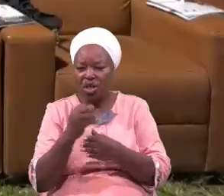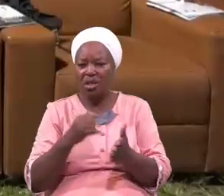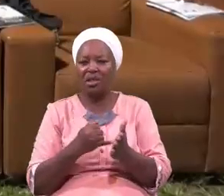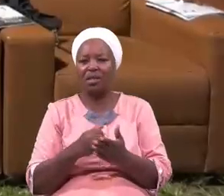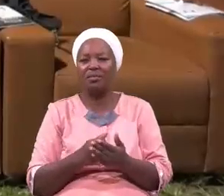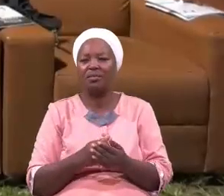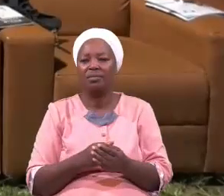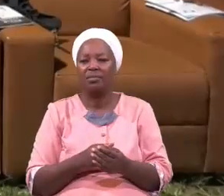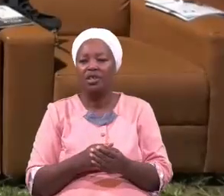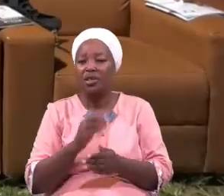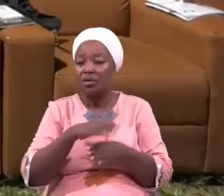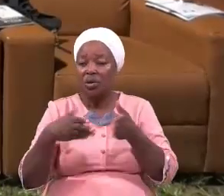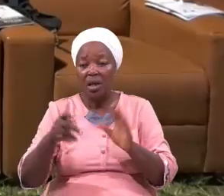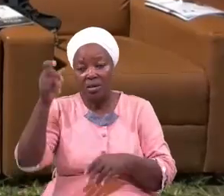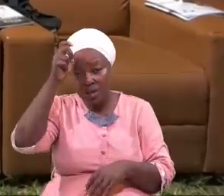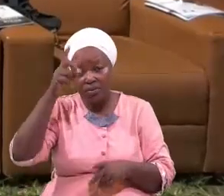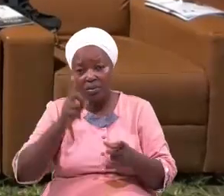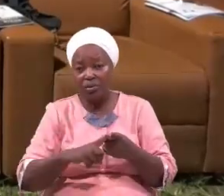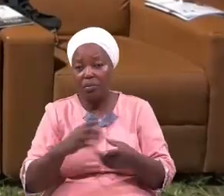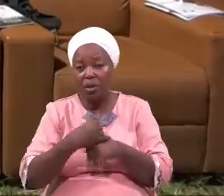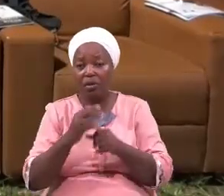Don't let the devil keep you short.